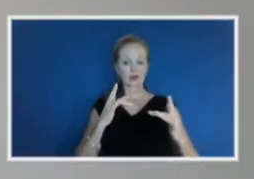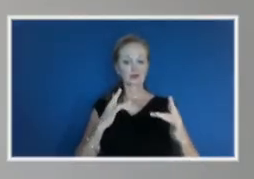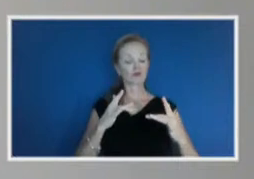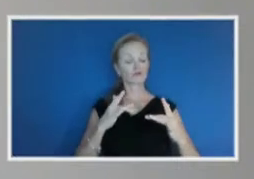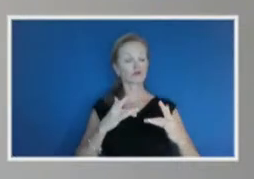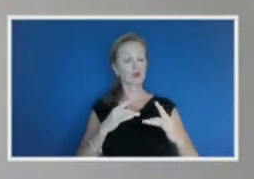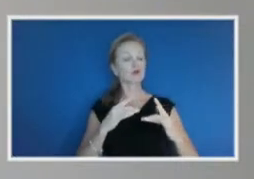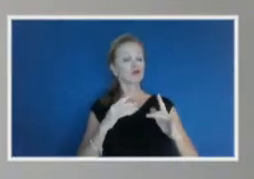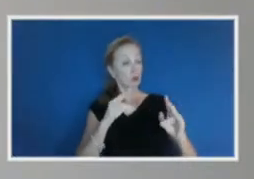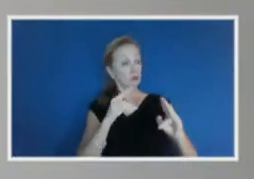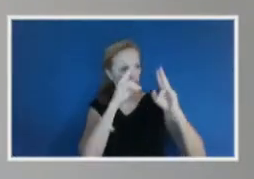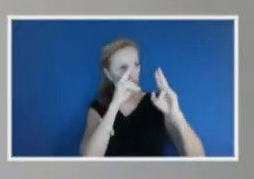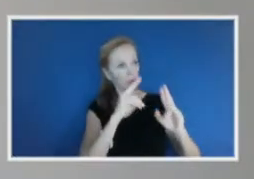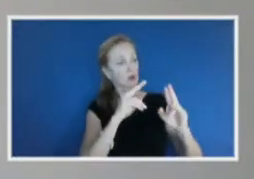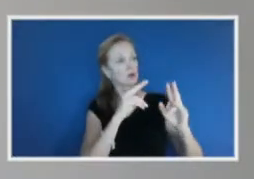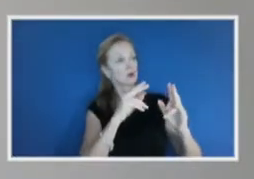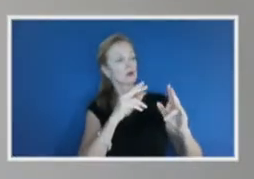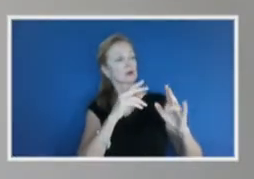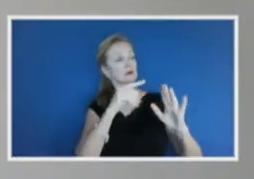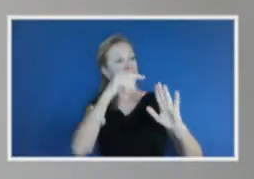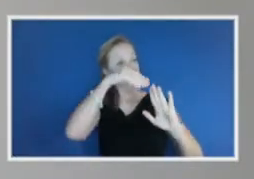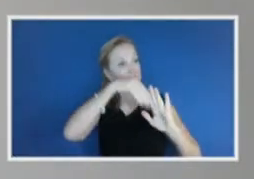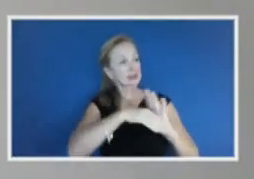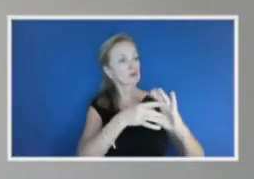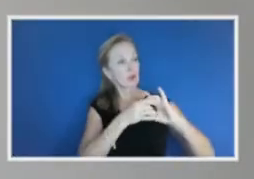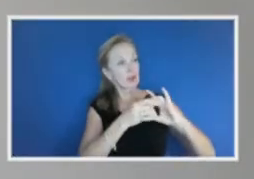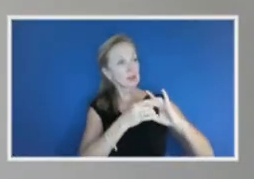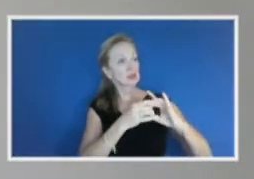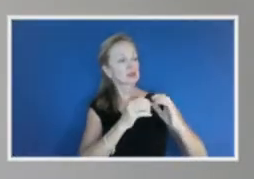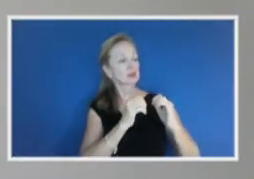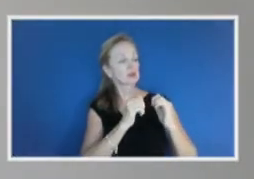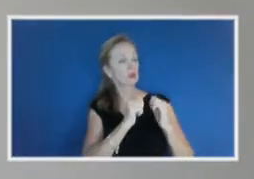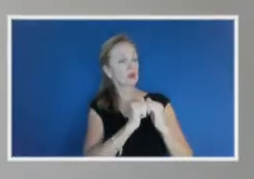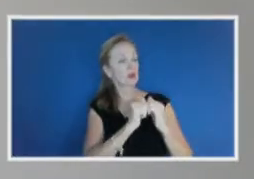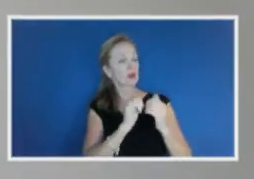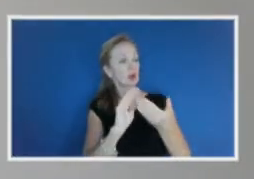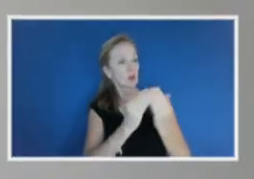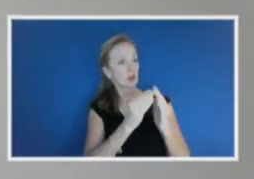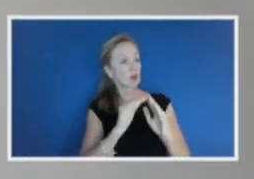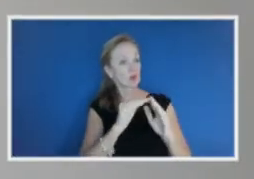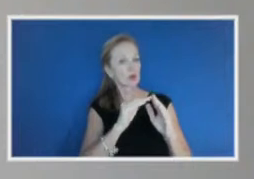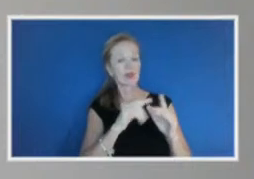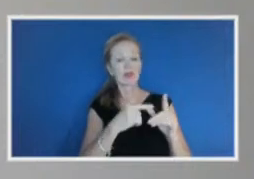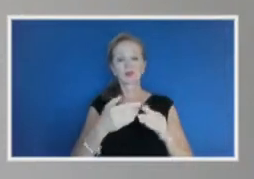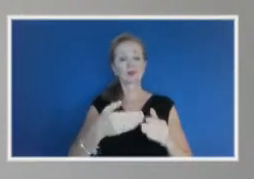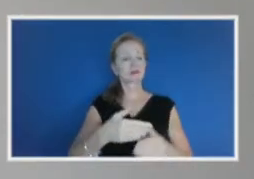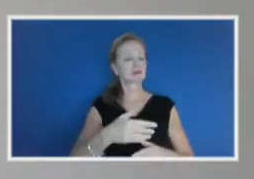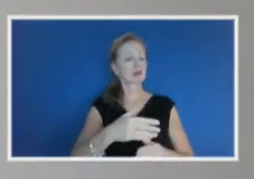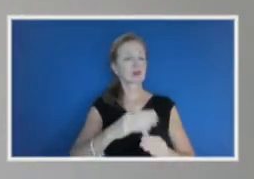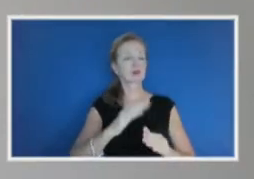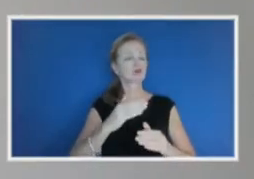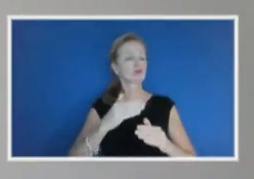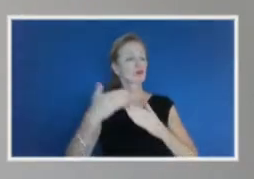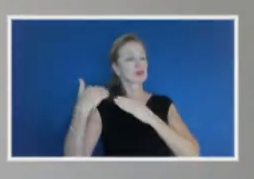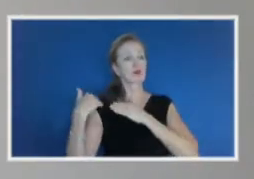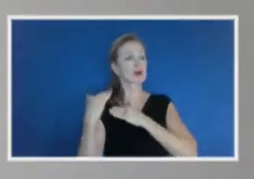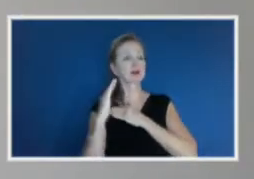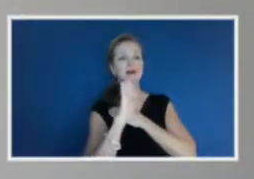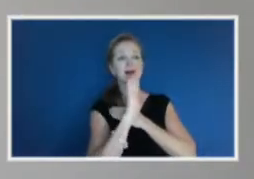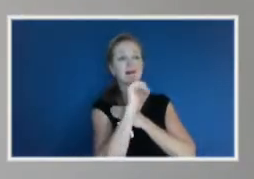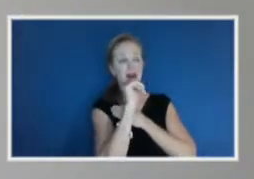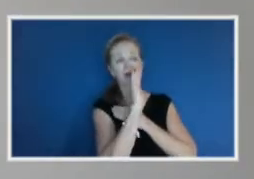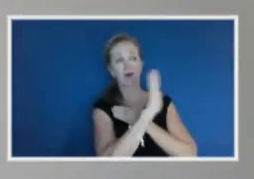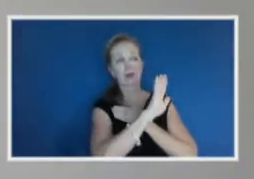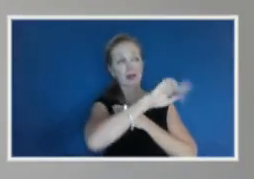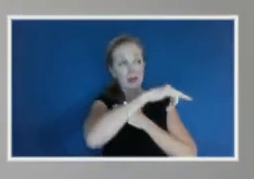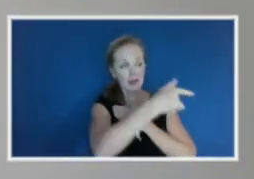messengers, meaning they have deep relationships with the community. So the onus is not on them to communicate directly with the police. The onus is on